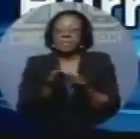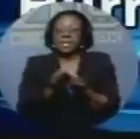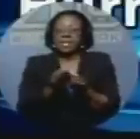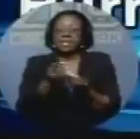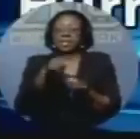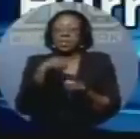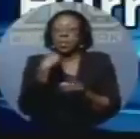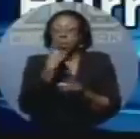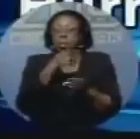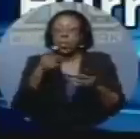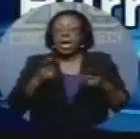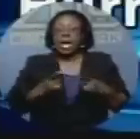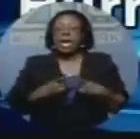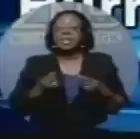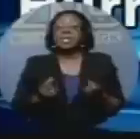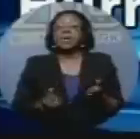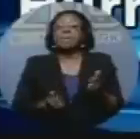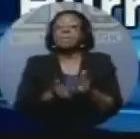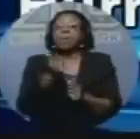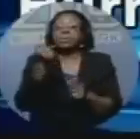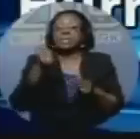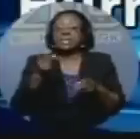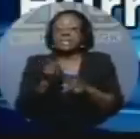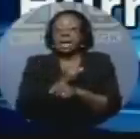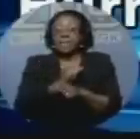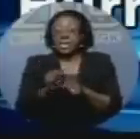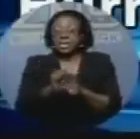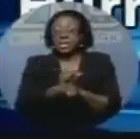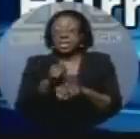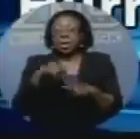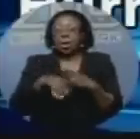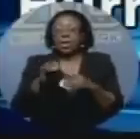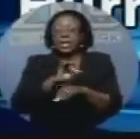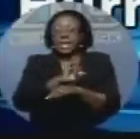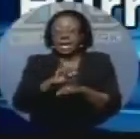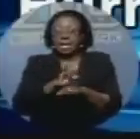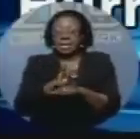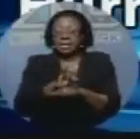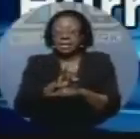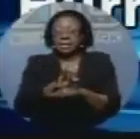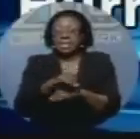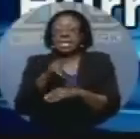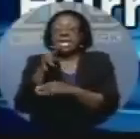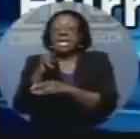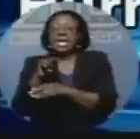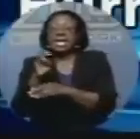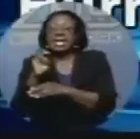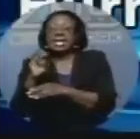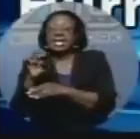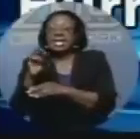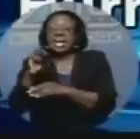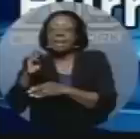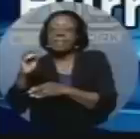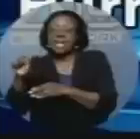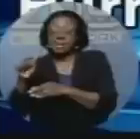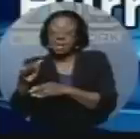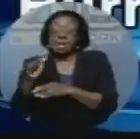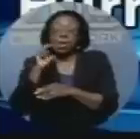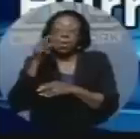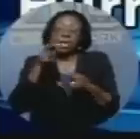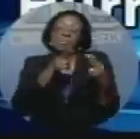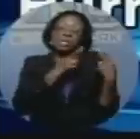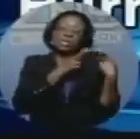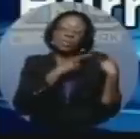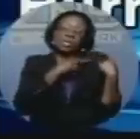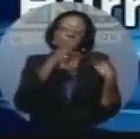and materials for transport, as well as removal of debris. The National Emergency Management Agency, NEMA, will be responsible for